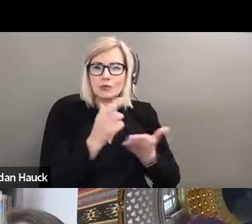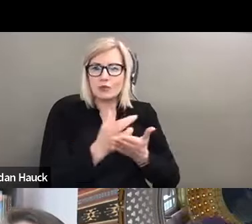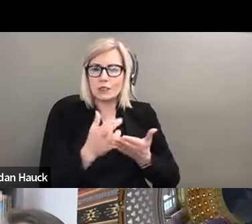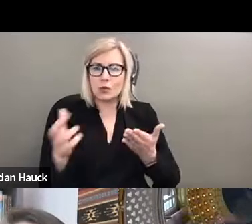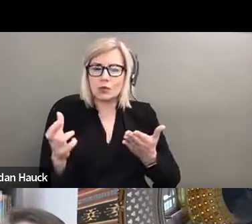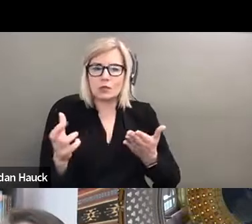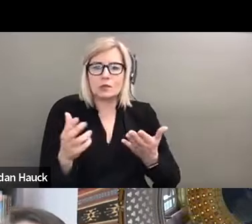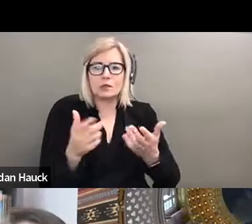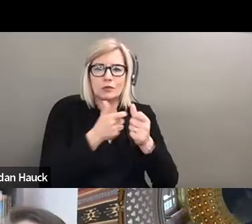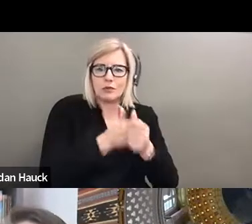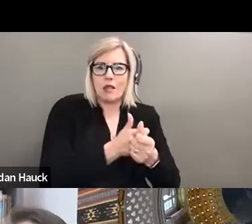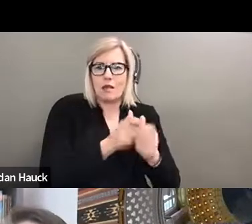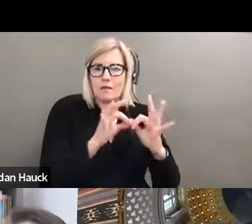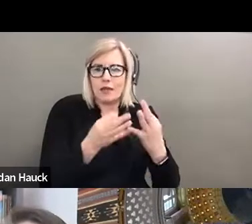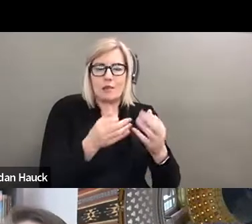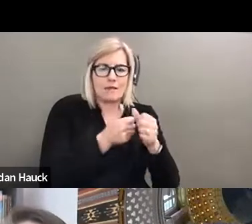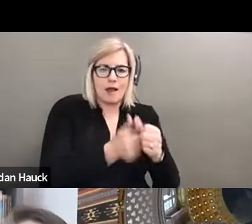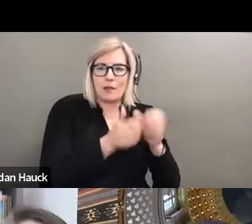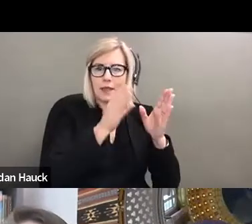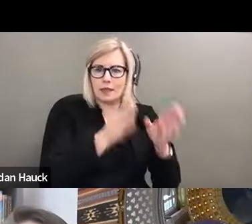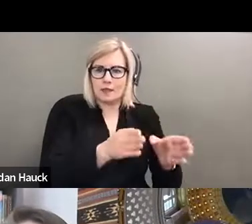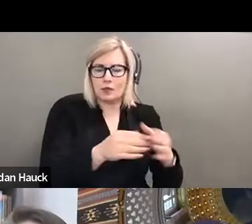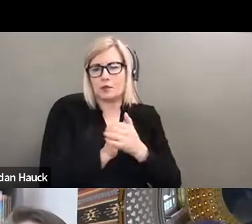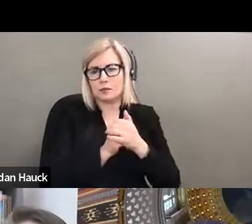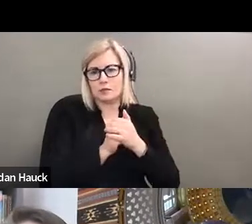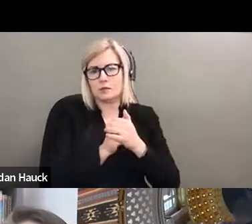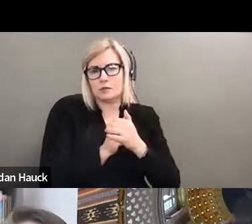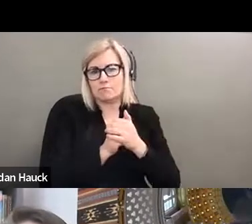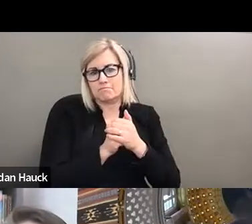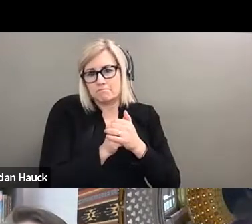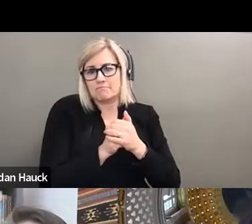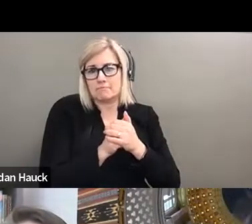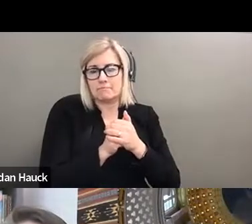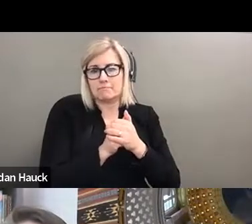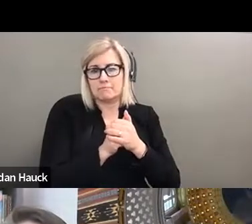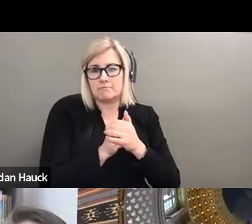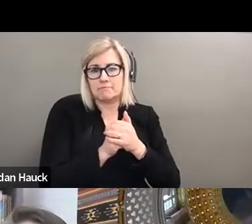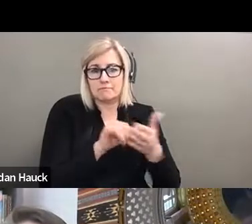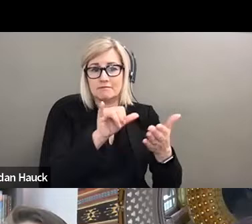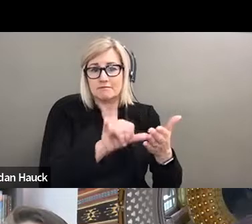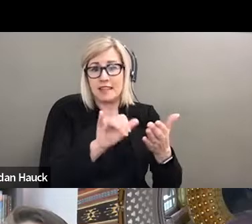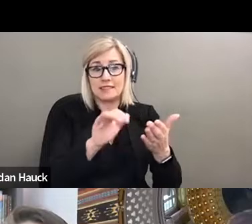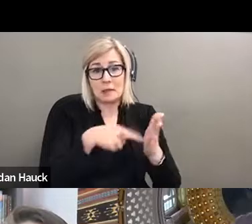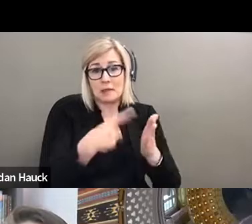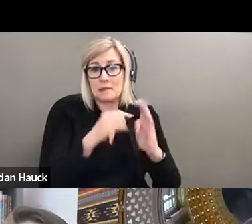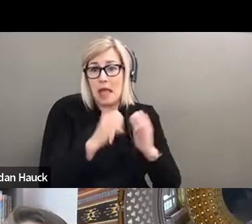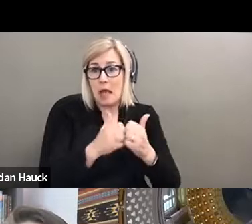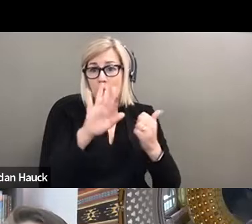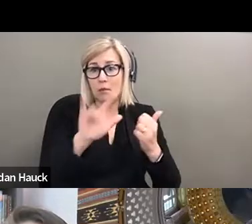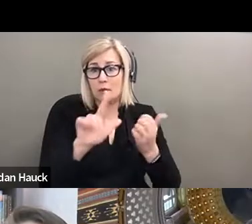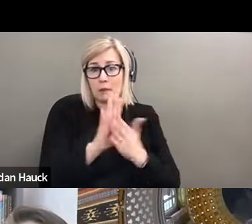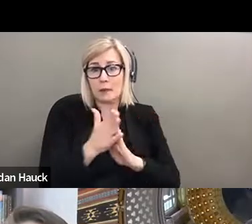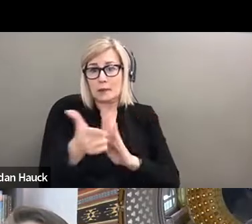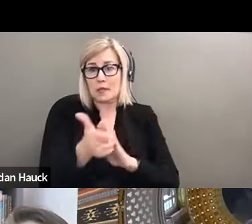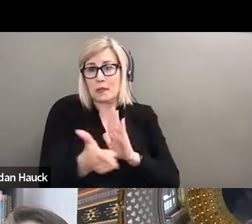to follow the family and follow the individual. And and sometimes that's how bills become a law. And so I